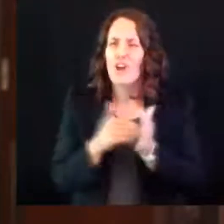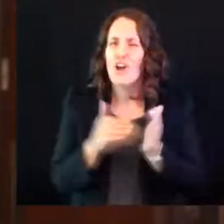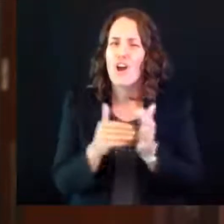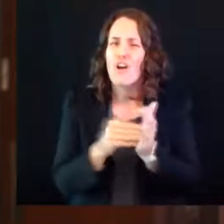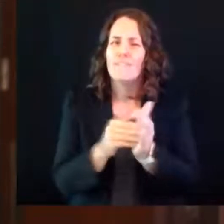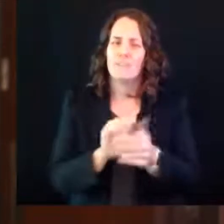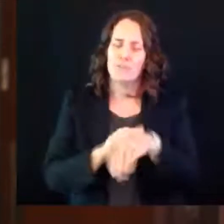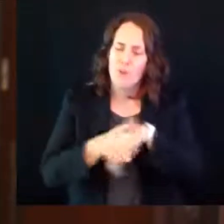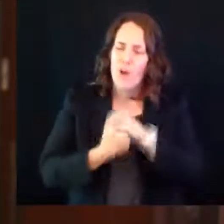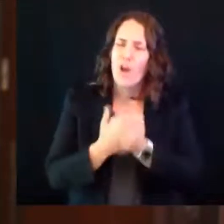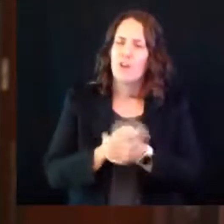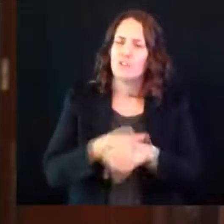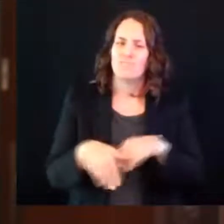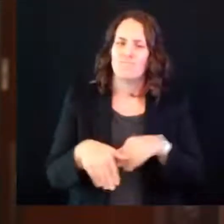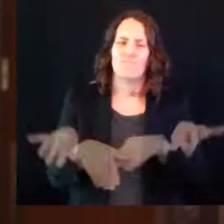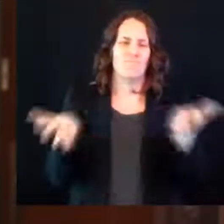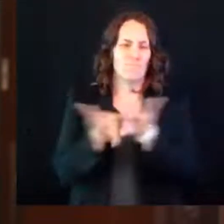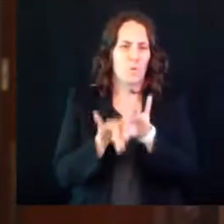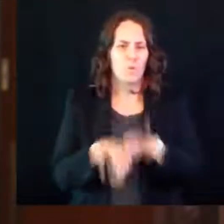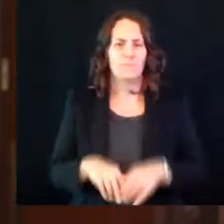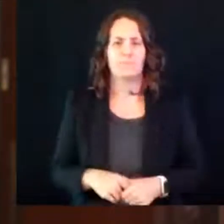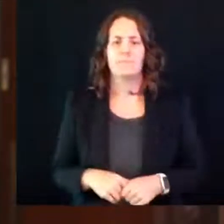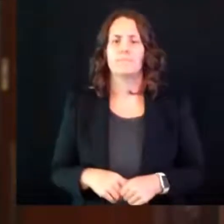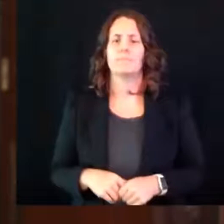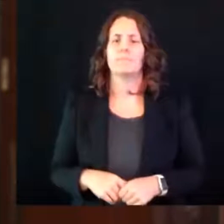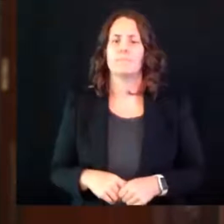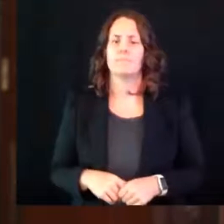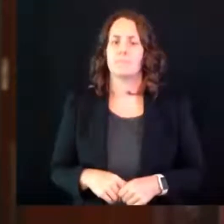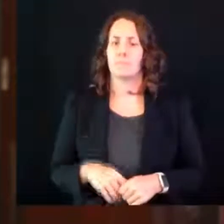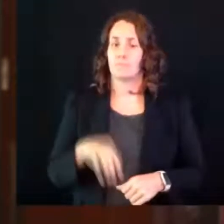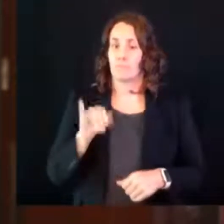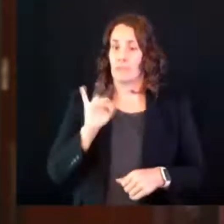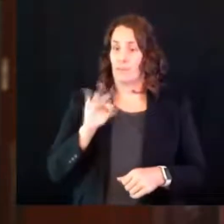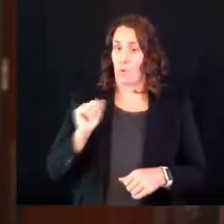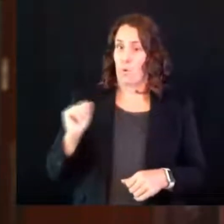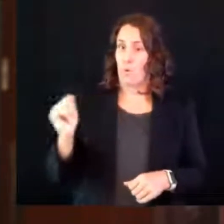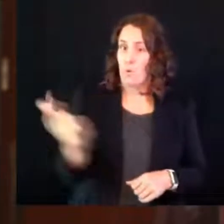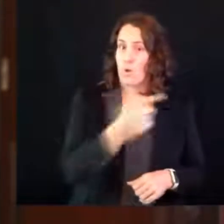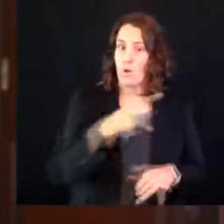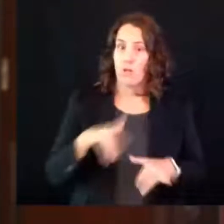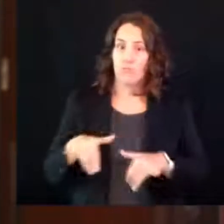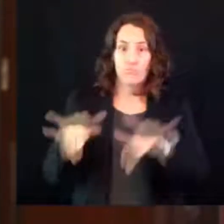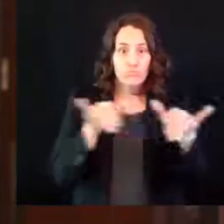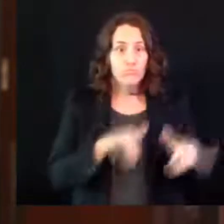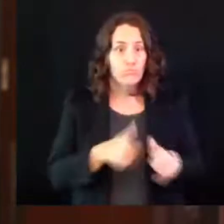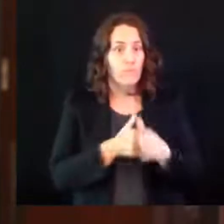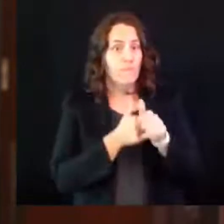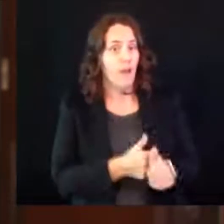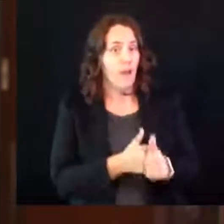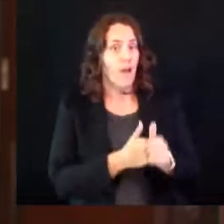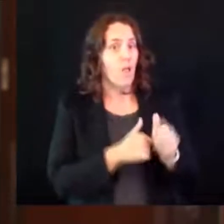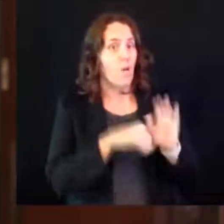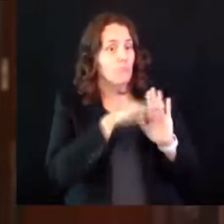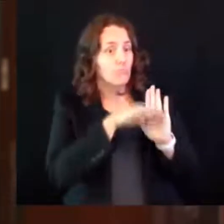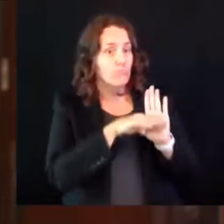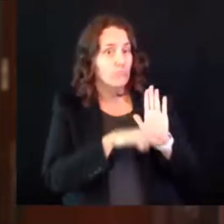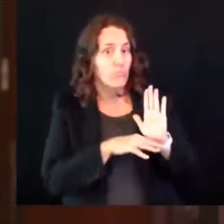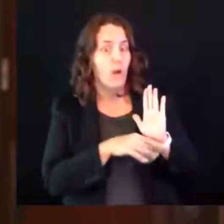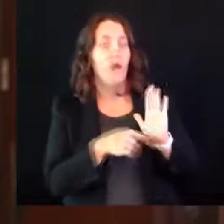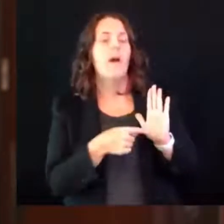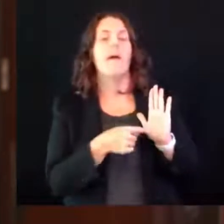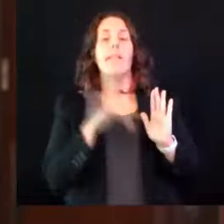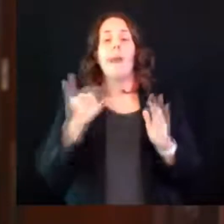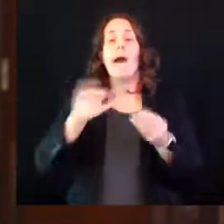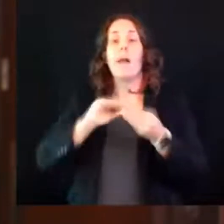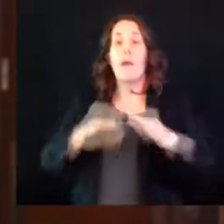that if we focus on working together to flatten the curve and look out for the health and safety of our neighbors, we can get Wisconsin back on